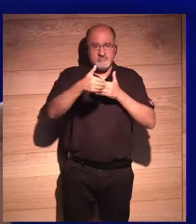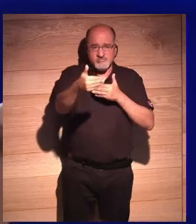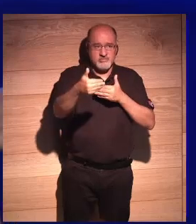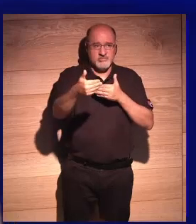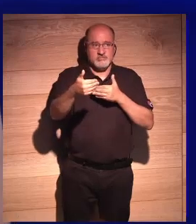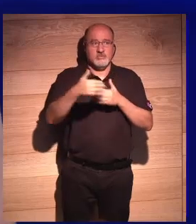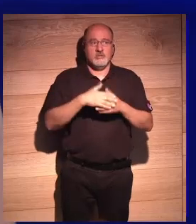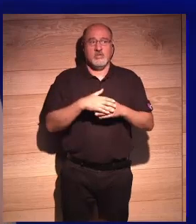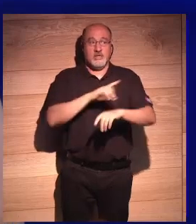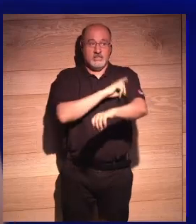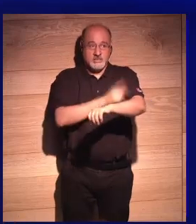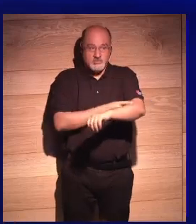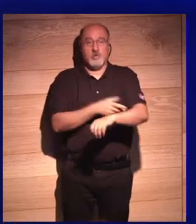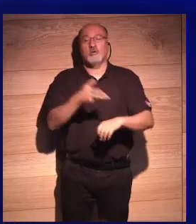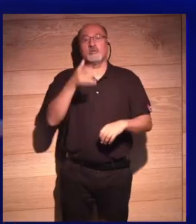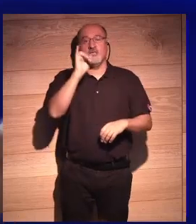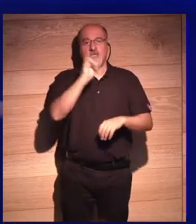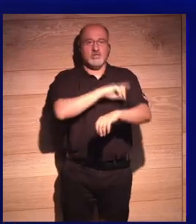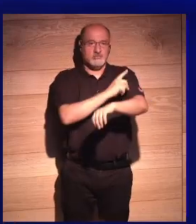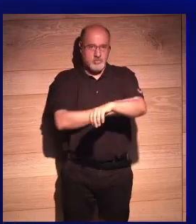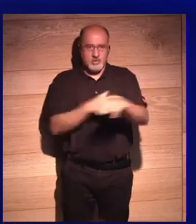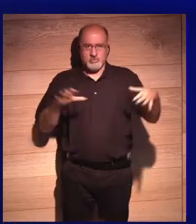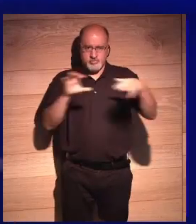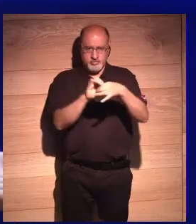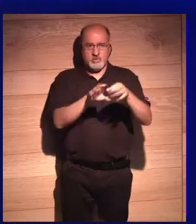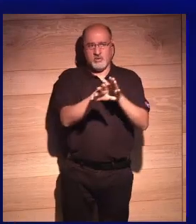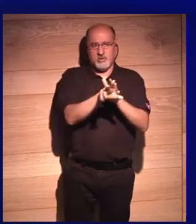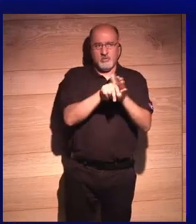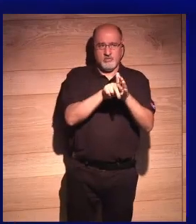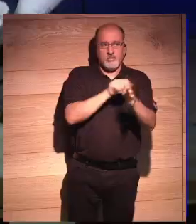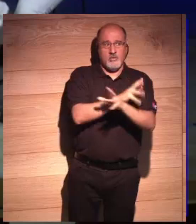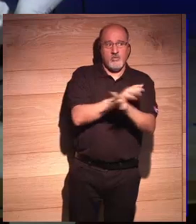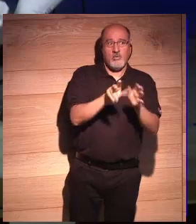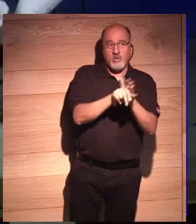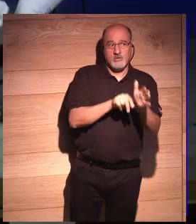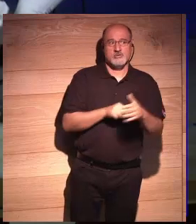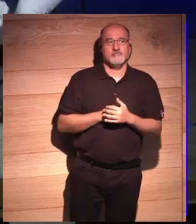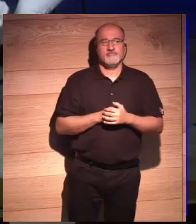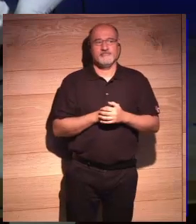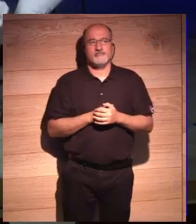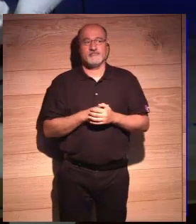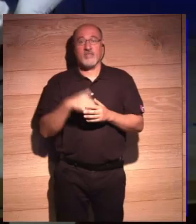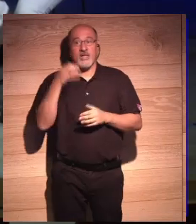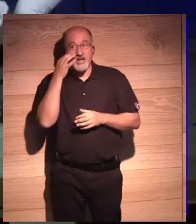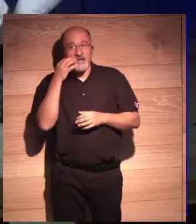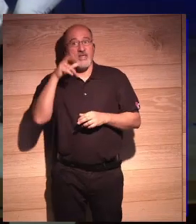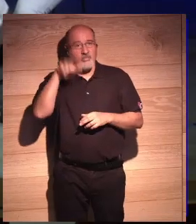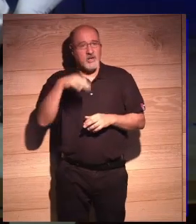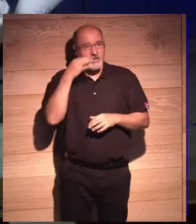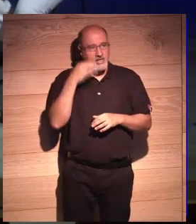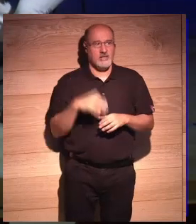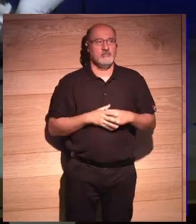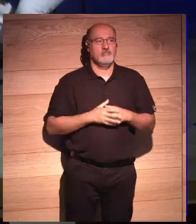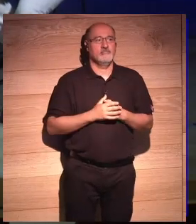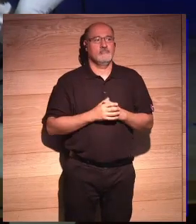entertainment make all the sense. And in sports, is how related to the video game world, so there's a match.